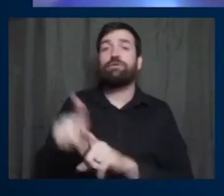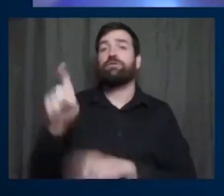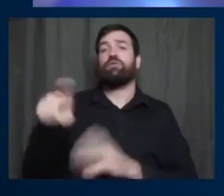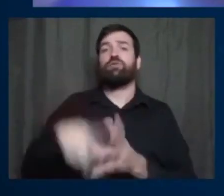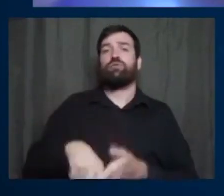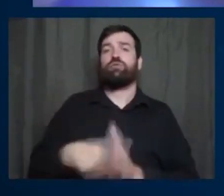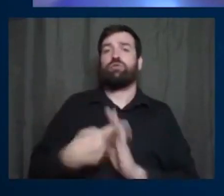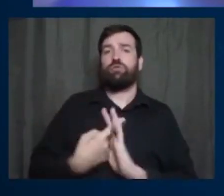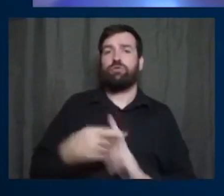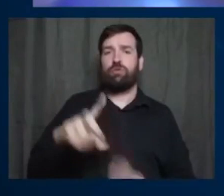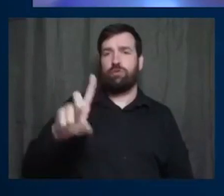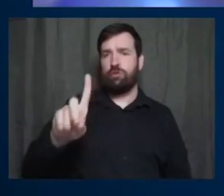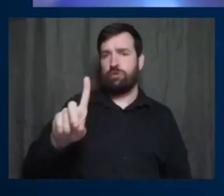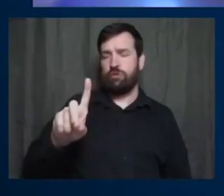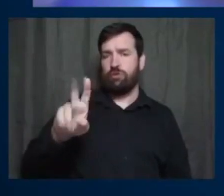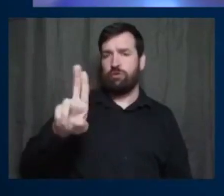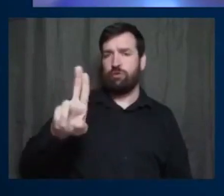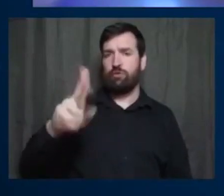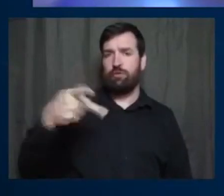Dupixent, Dupixent.